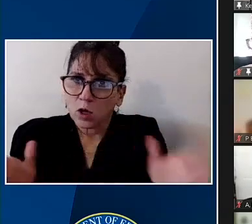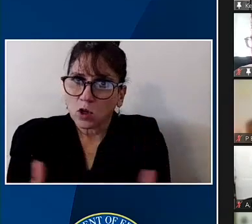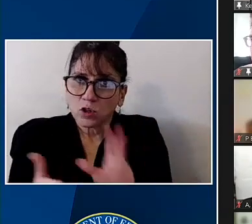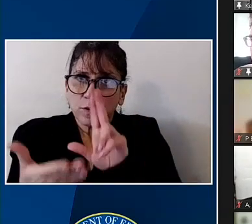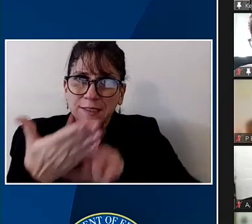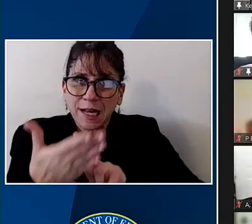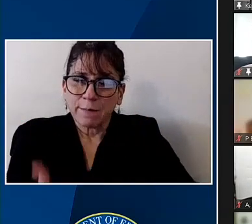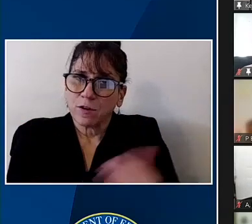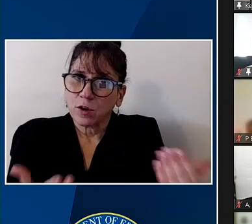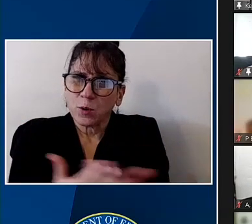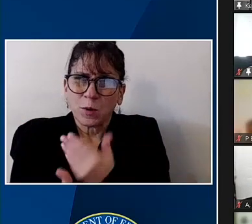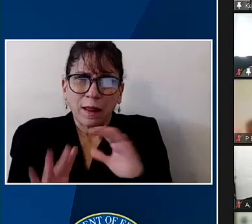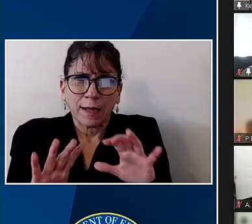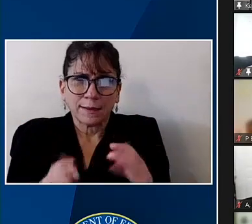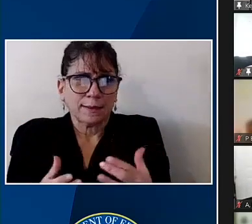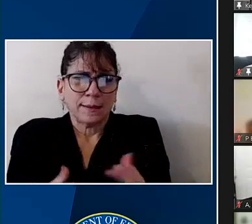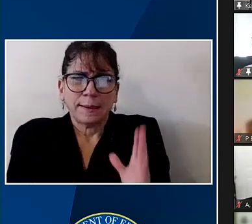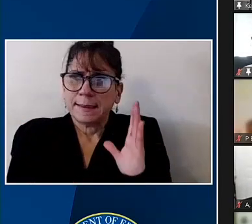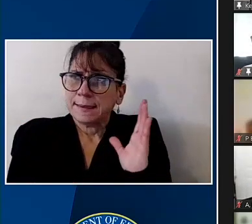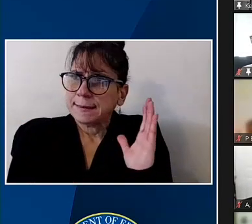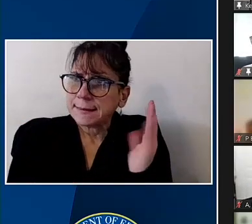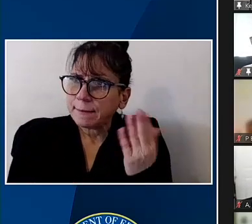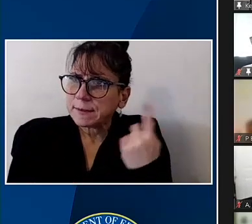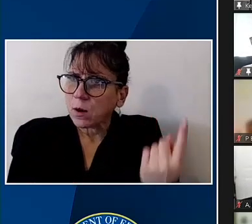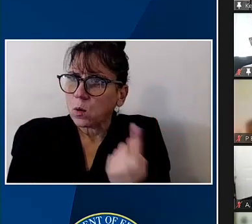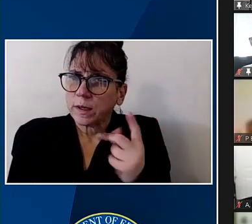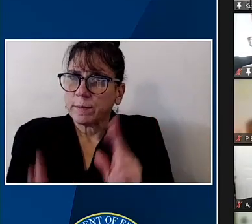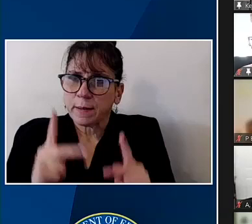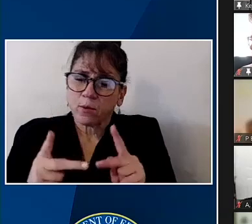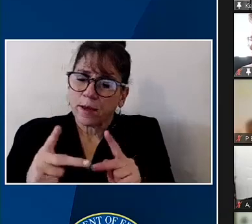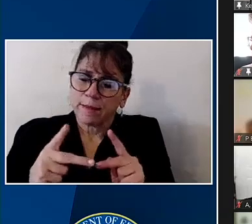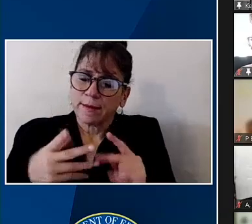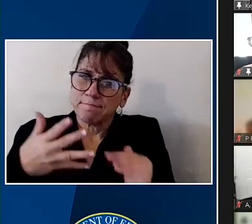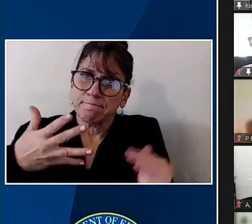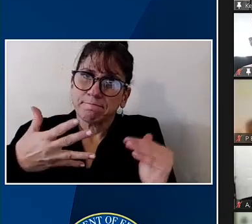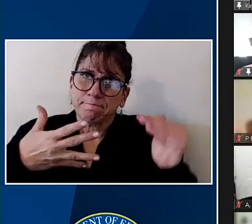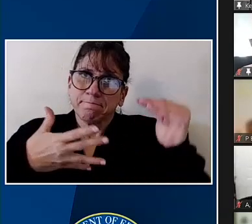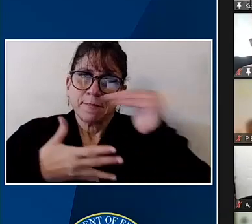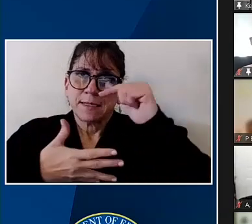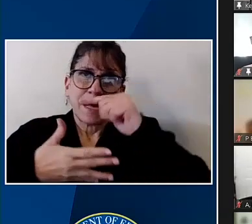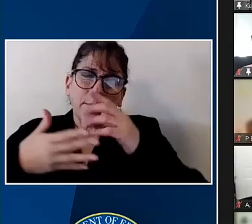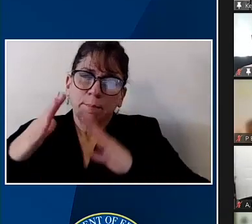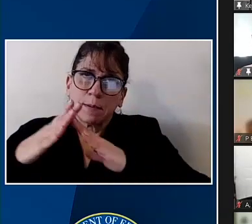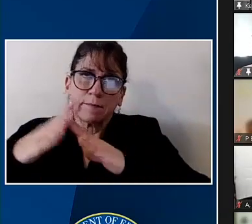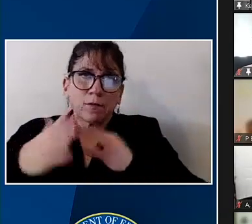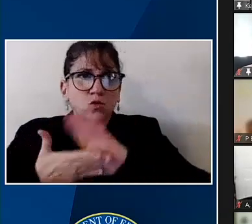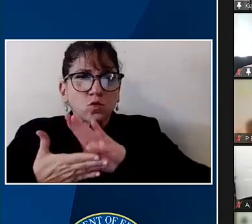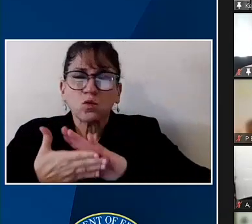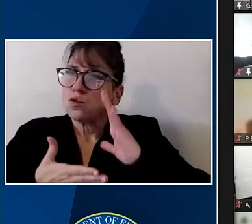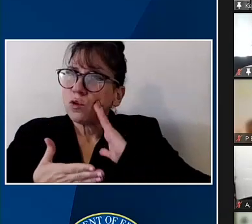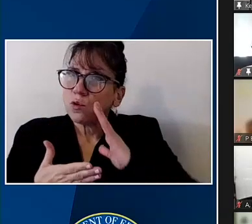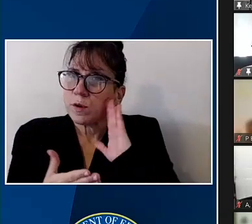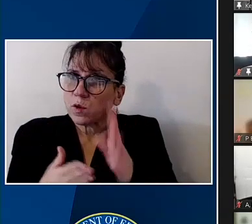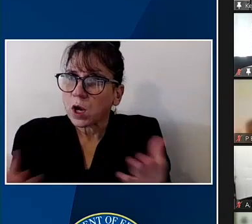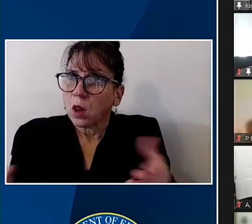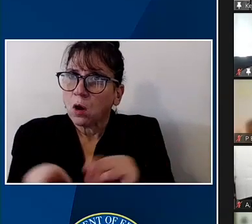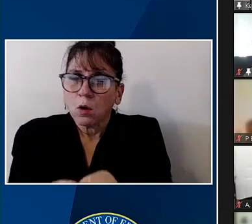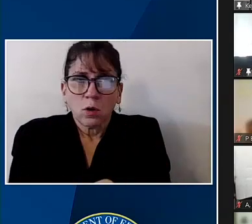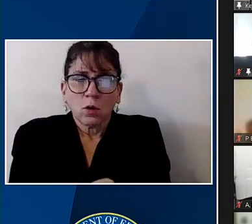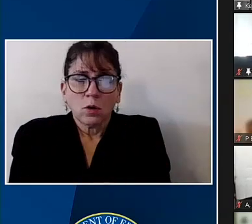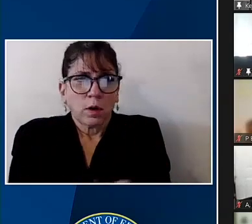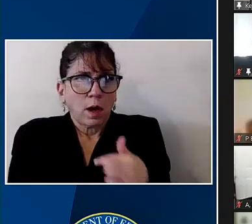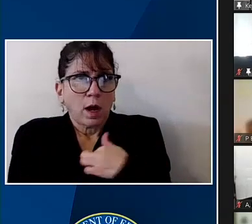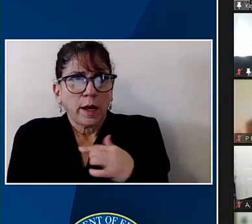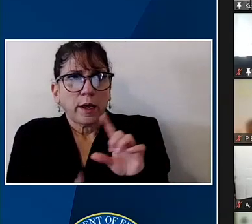for new classes. It seems like only people at the very top of the school knew the school was going to close. I had been at the school